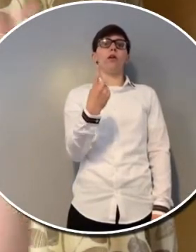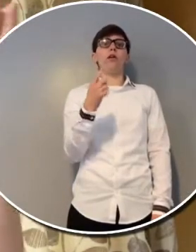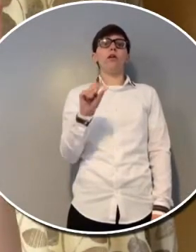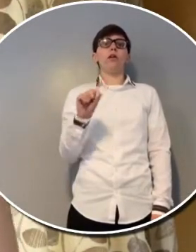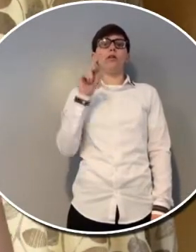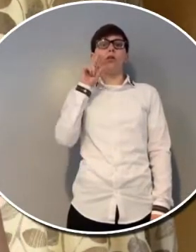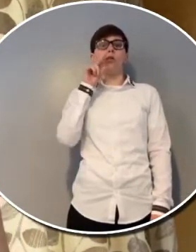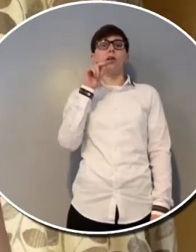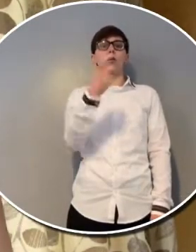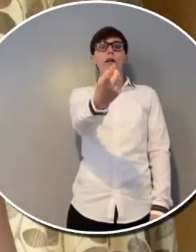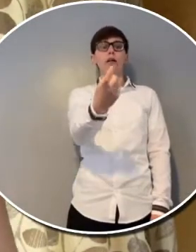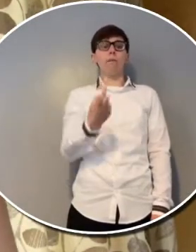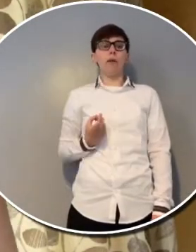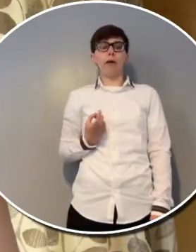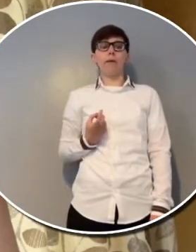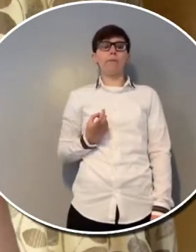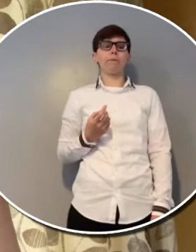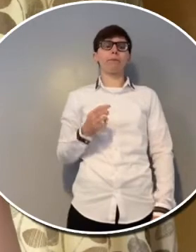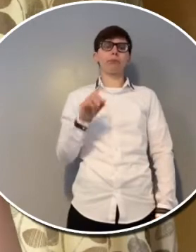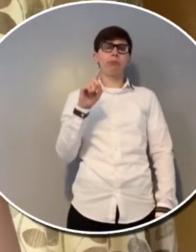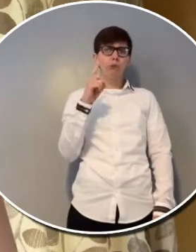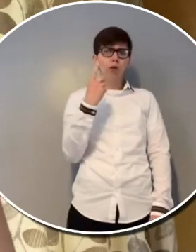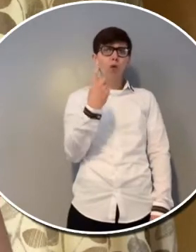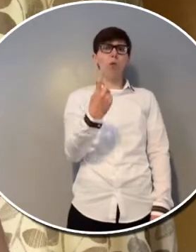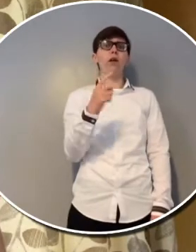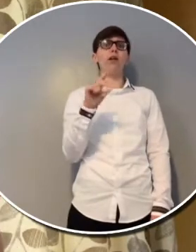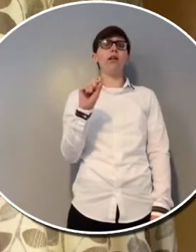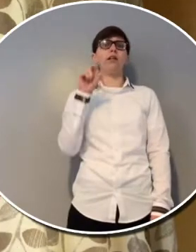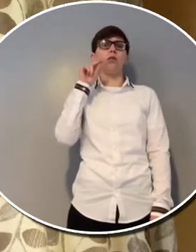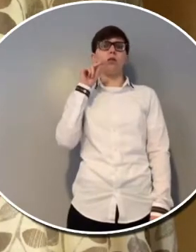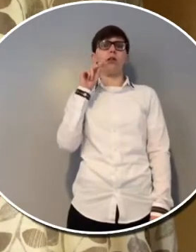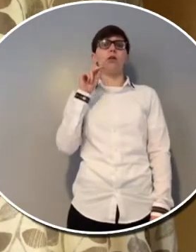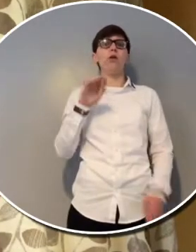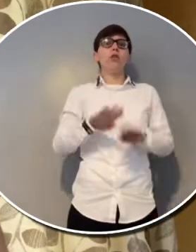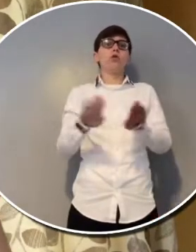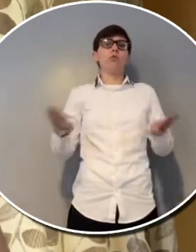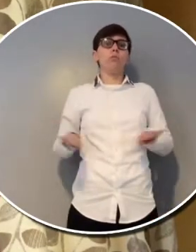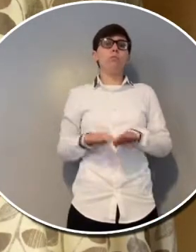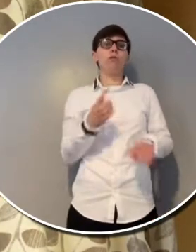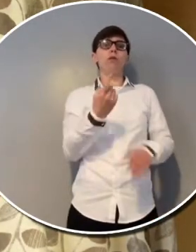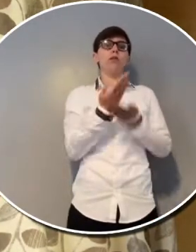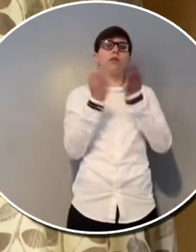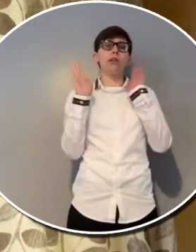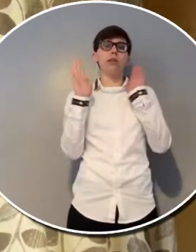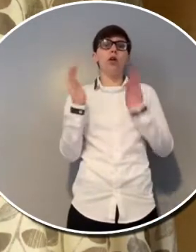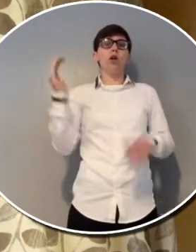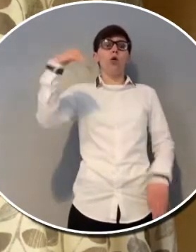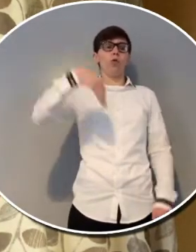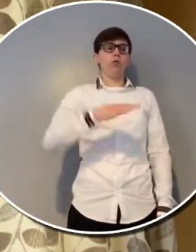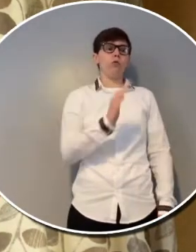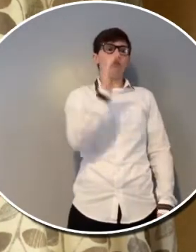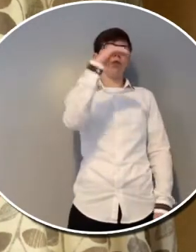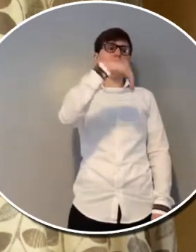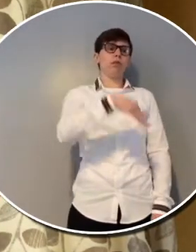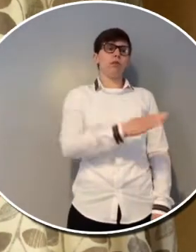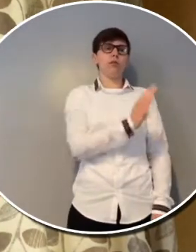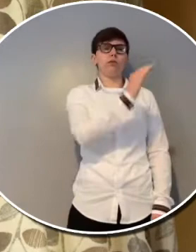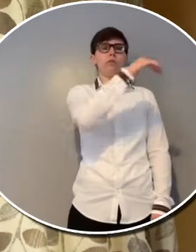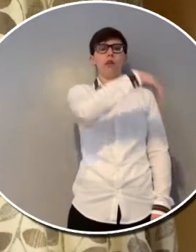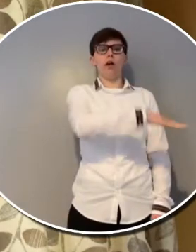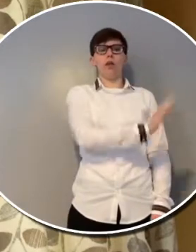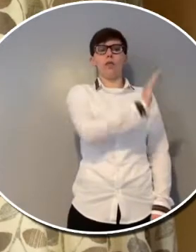Mummy duck said quack, quack, quack, quack. But no little ducks came swimming back. Oh my